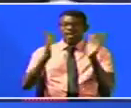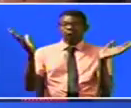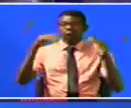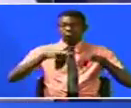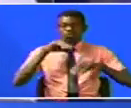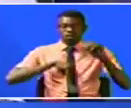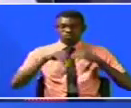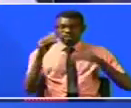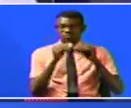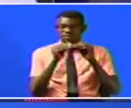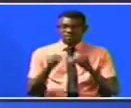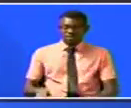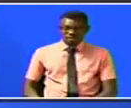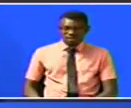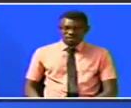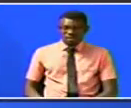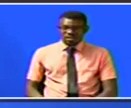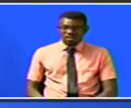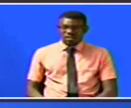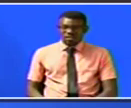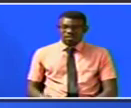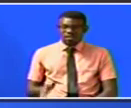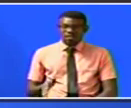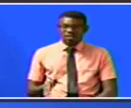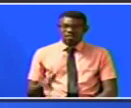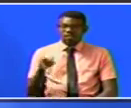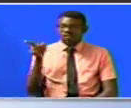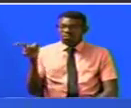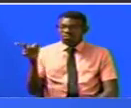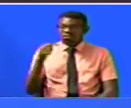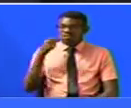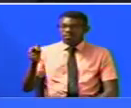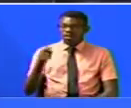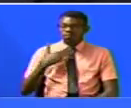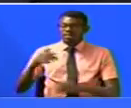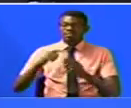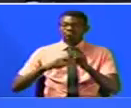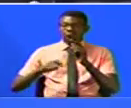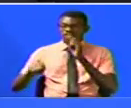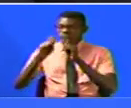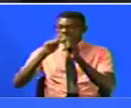government have colluded. Na huyu anasema anaenda nataka kwenda ku interrogate